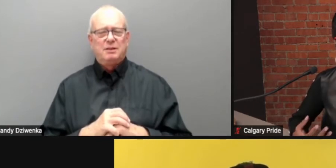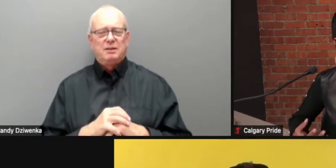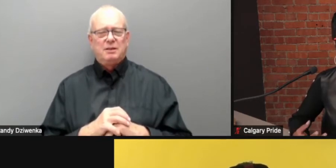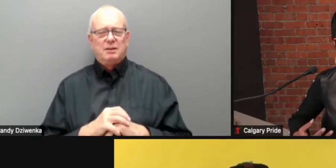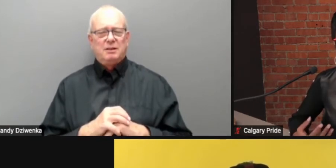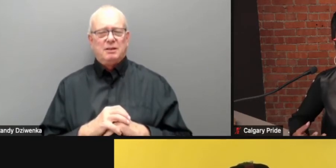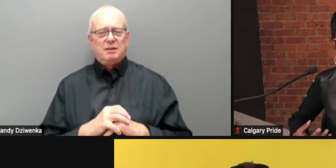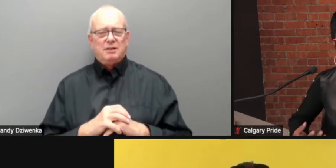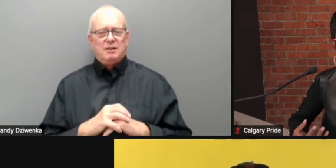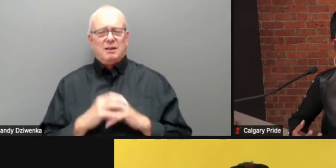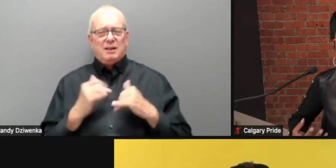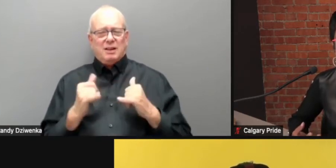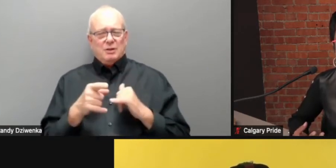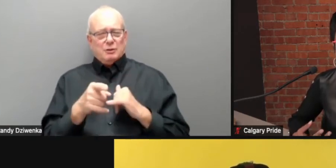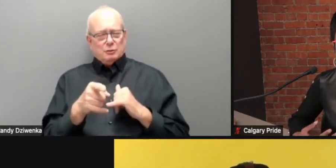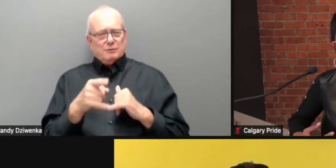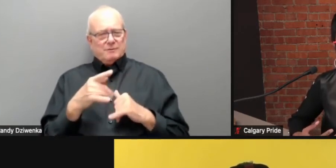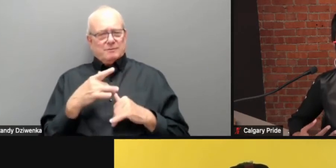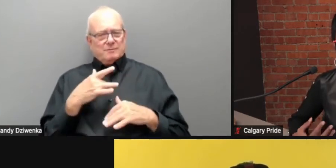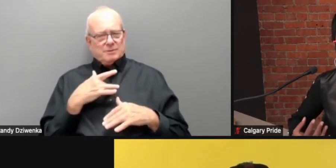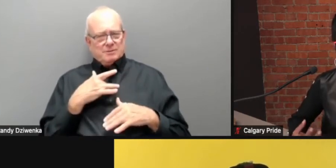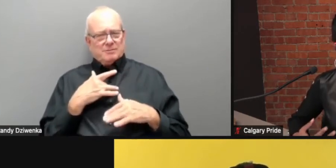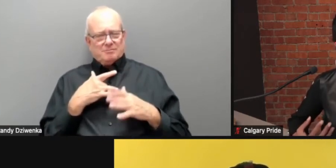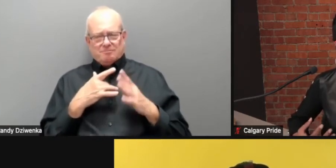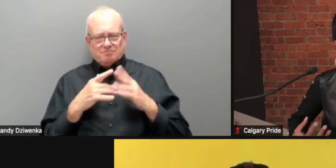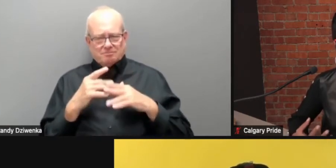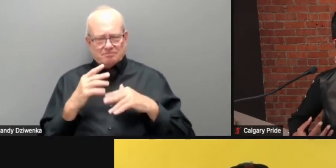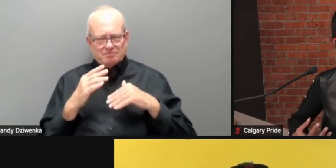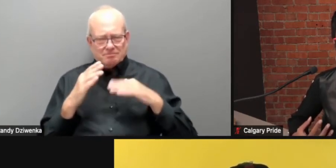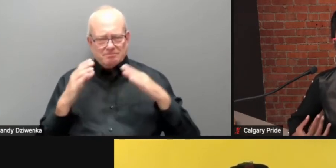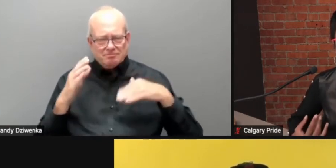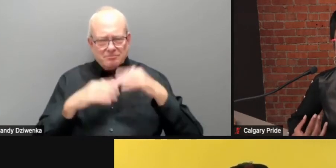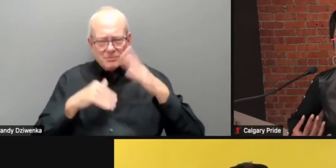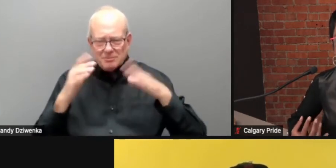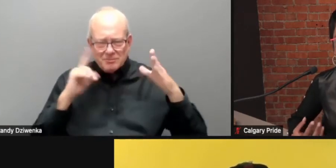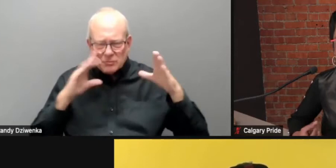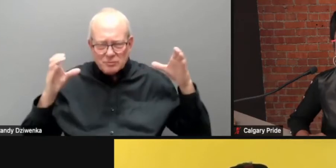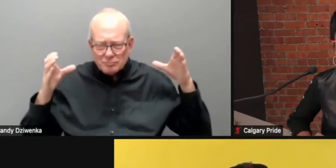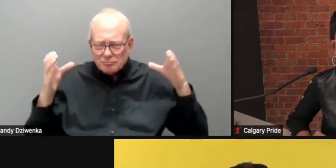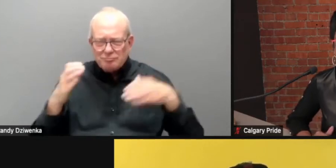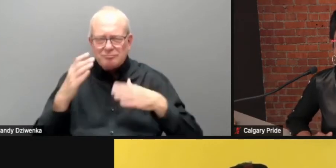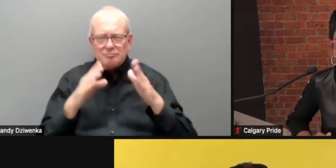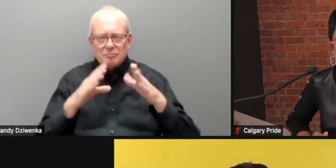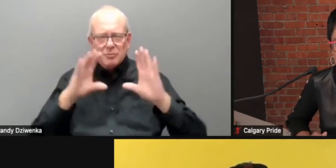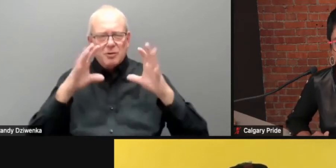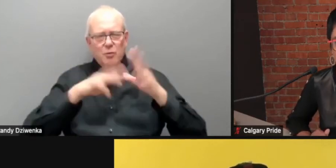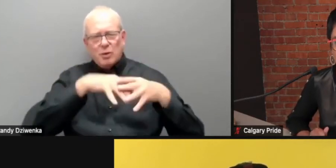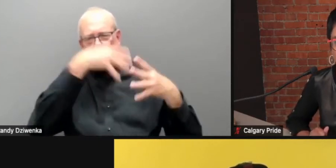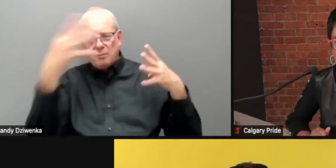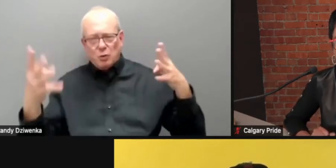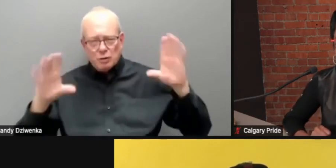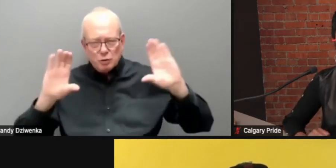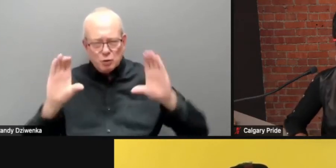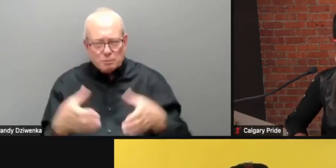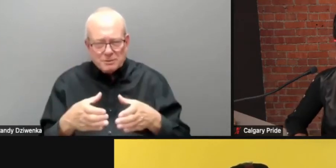Would you be able to share with our viewers what that is going to encompass and the focus of that?